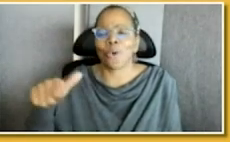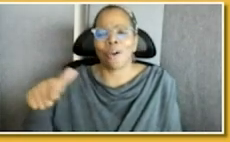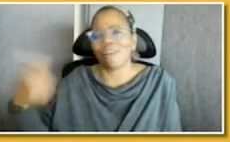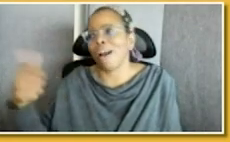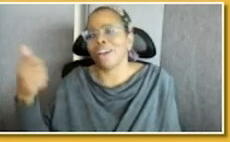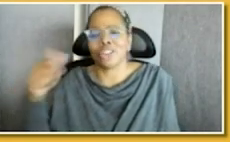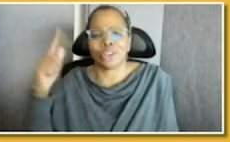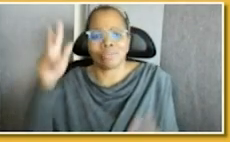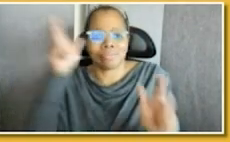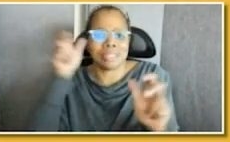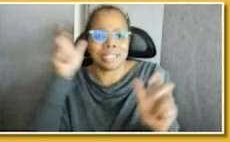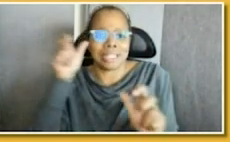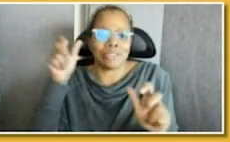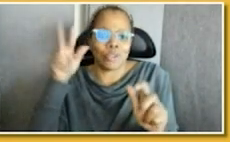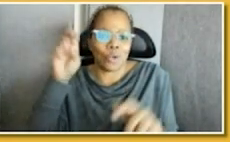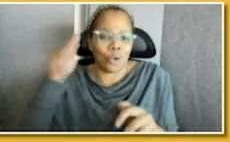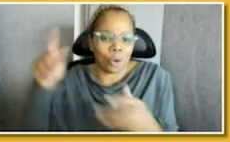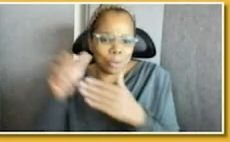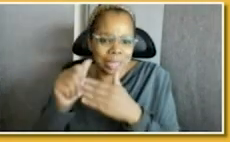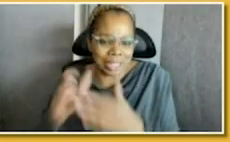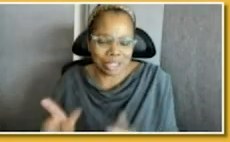it's nonsense.